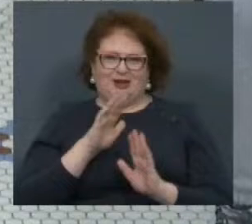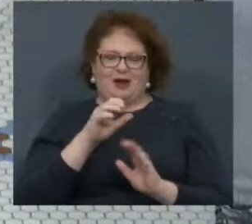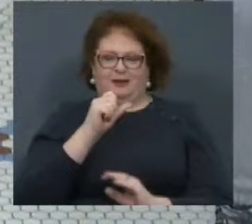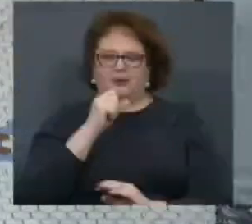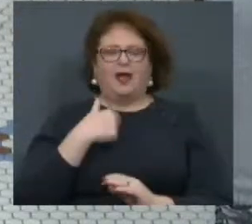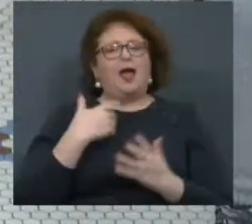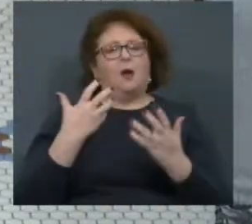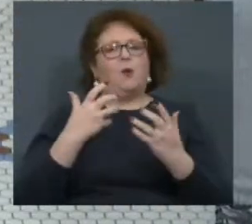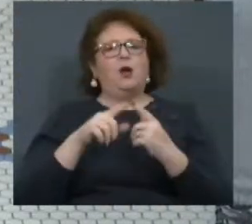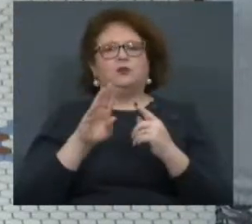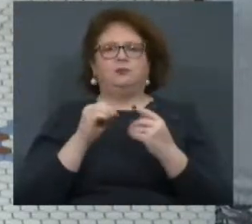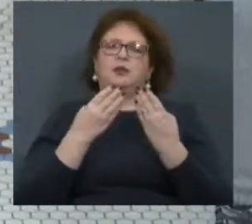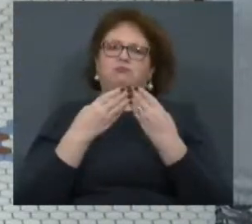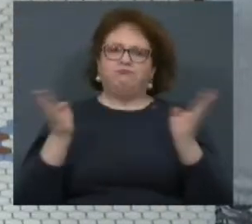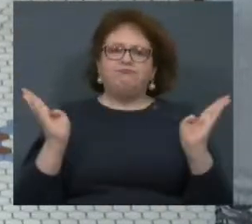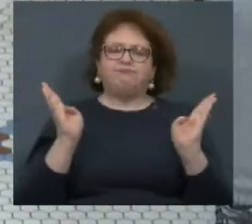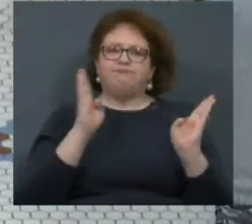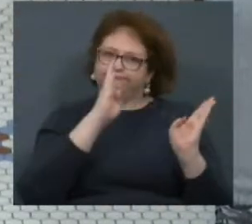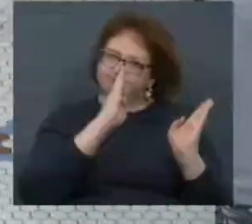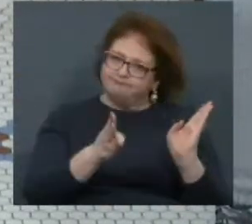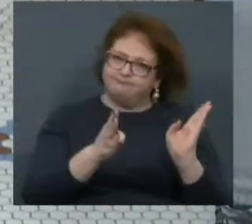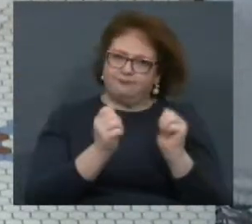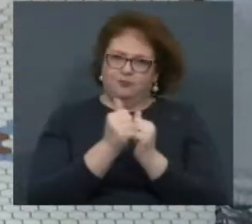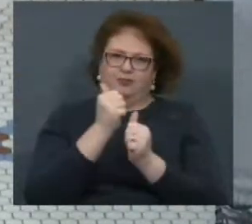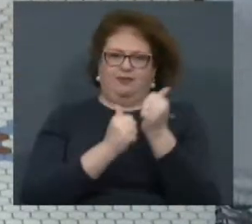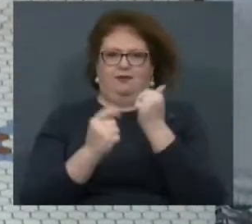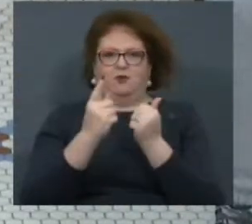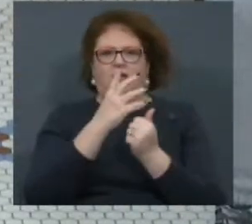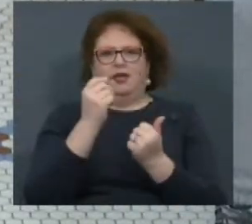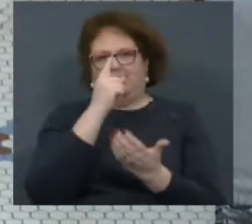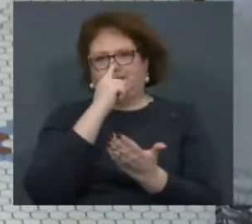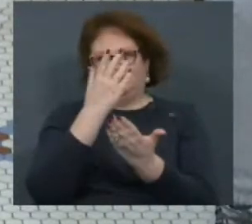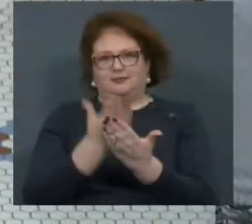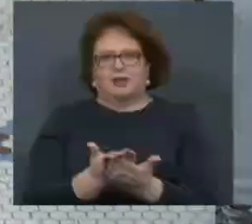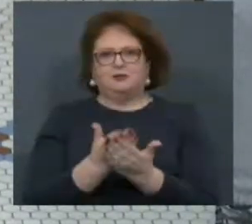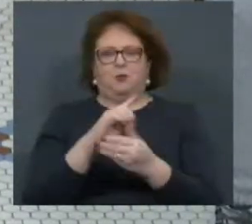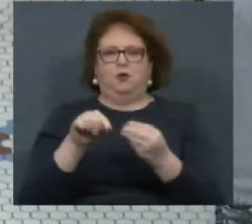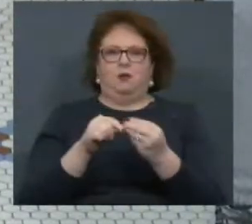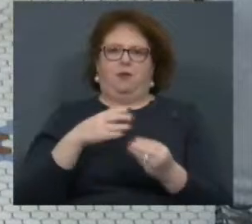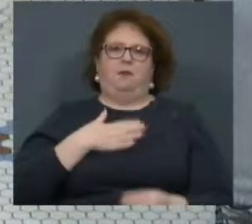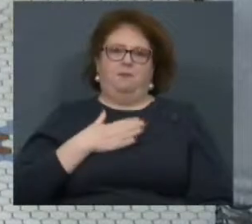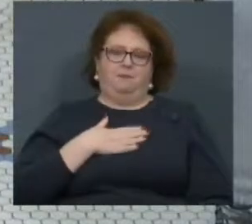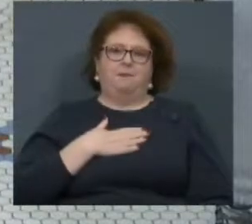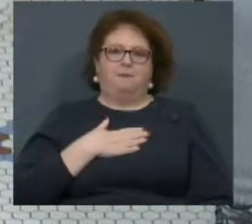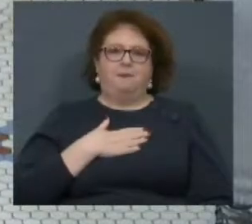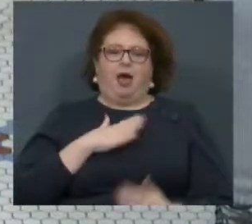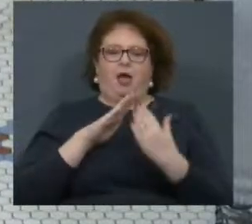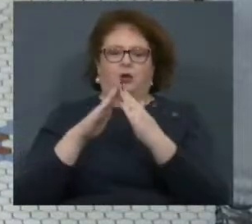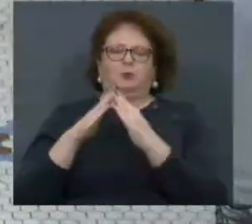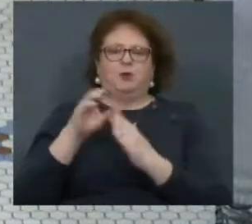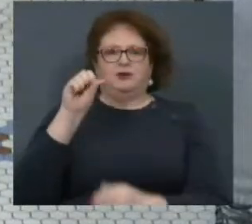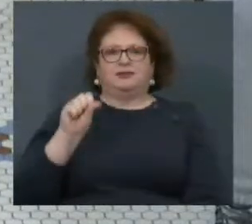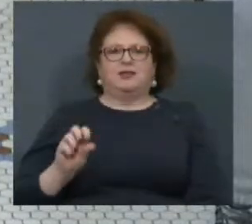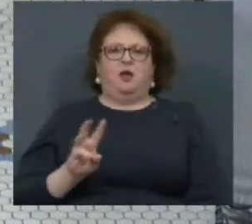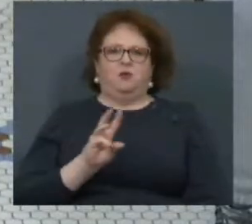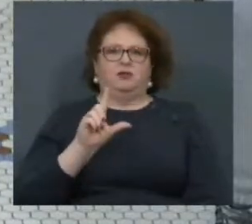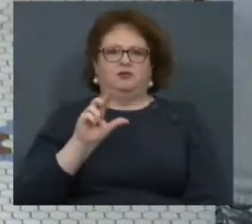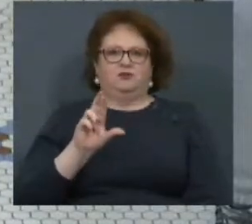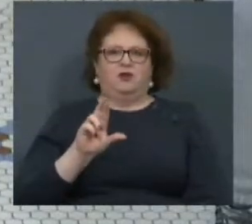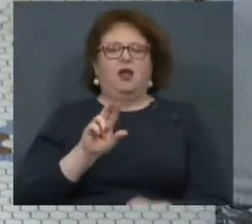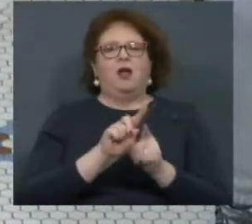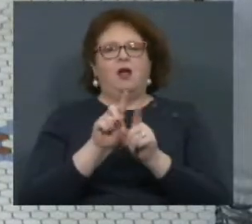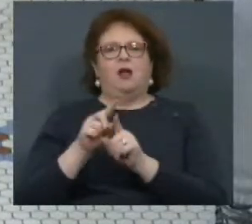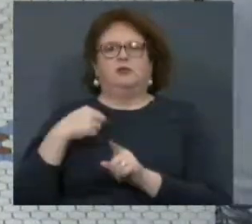with everybody and just give a testimony as to the neighborhood that I live in, which is Southwest Little Rock. I'm also a member of Arkansas